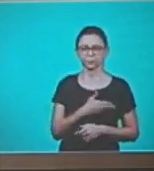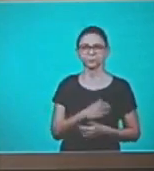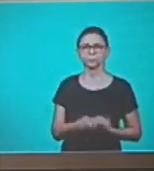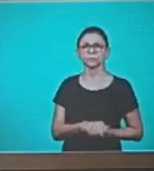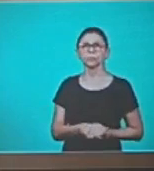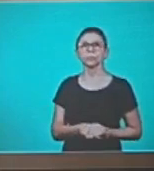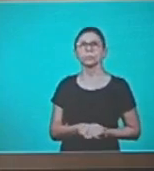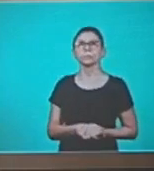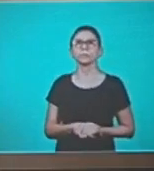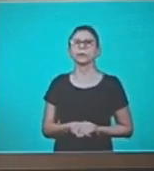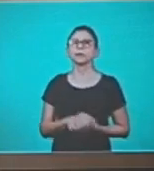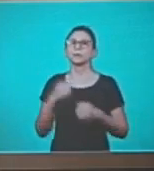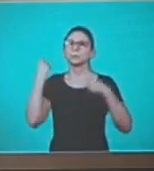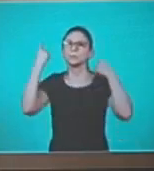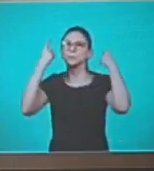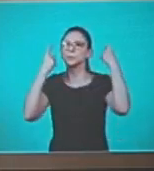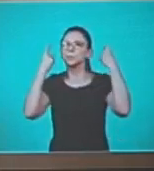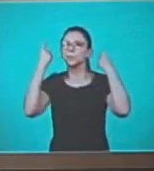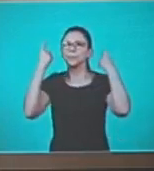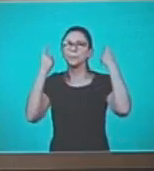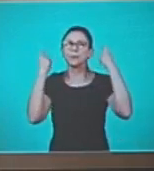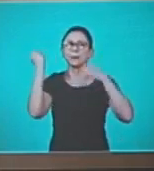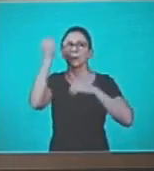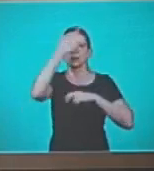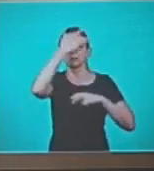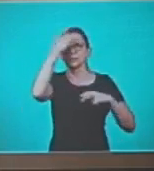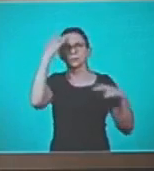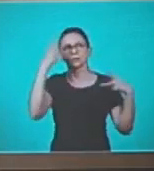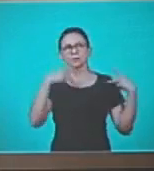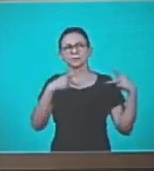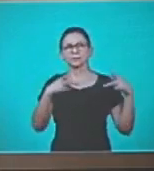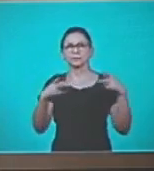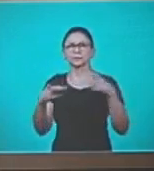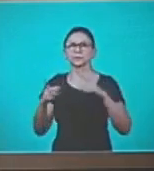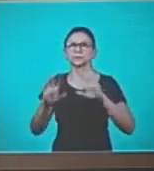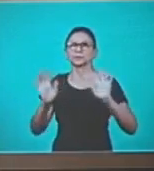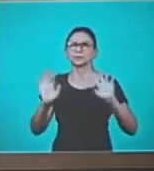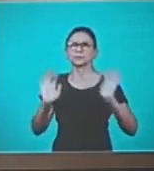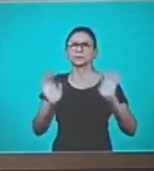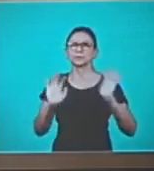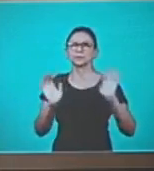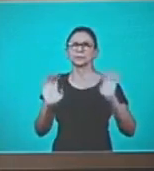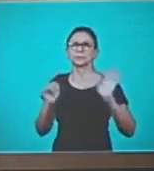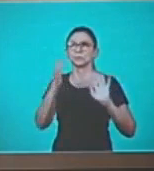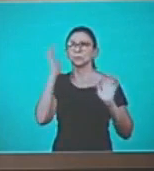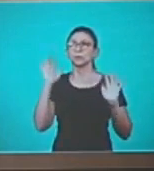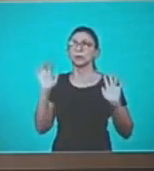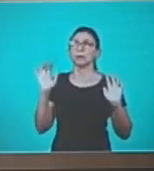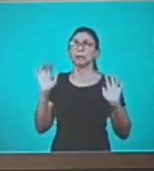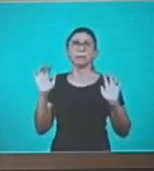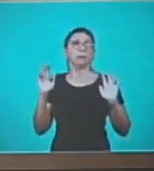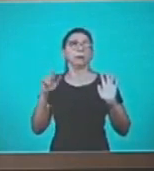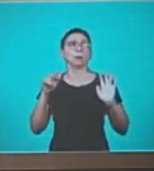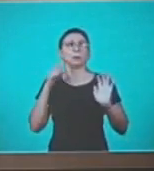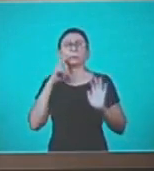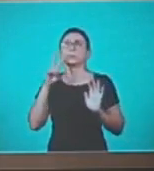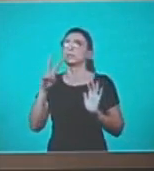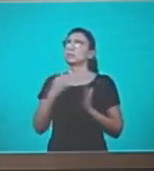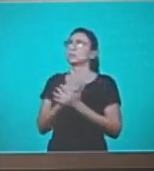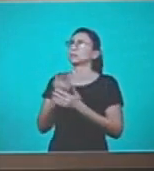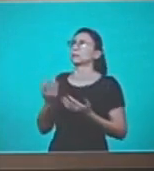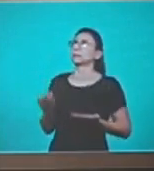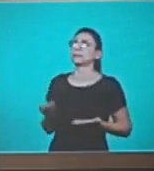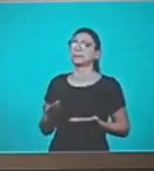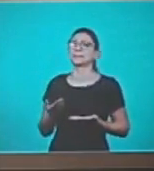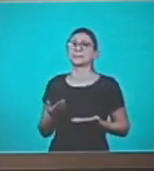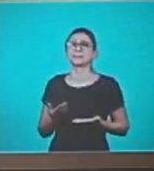this, we're giving a word not to concern the visitors, the ones who are listening to us, because they may get word